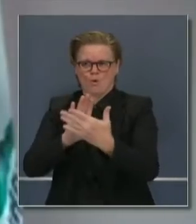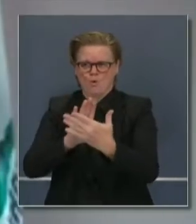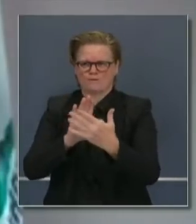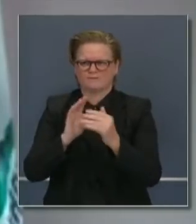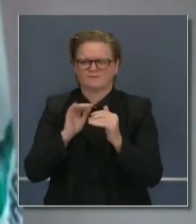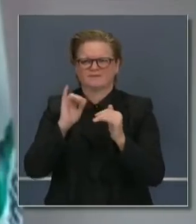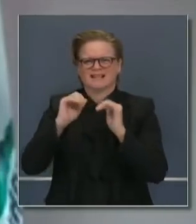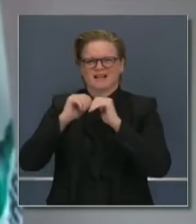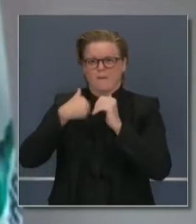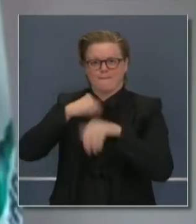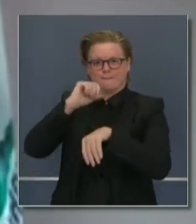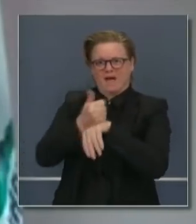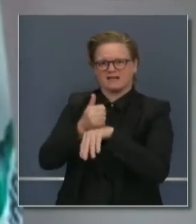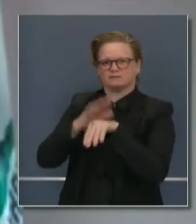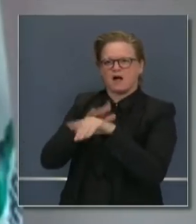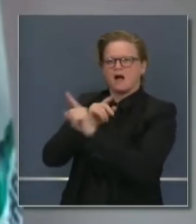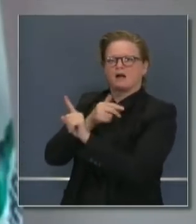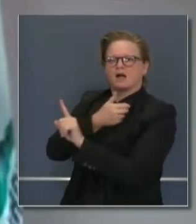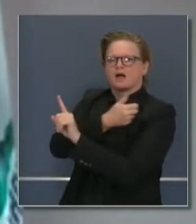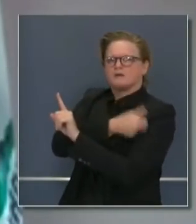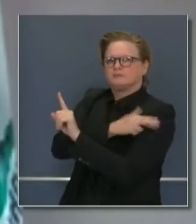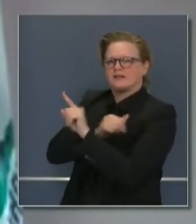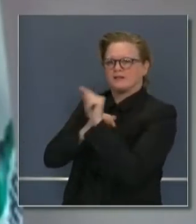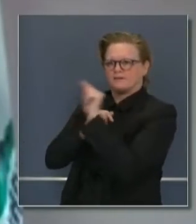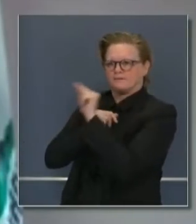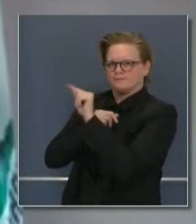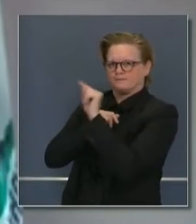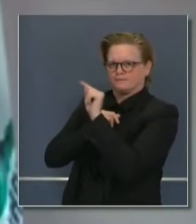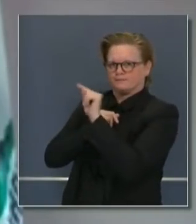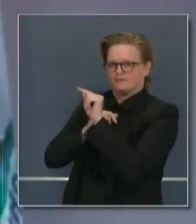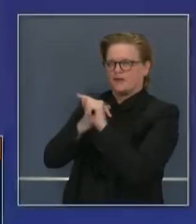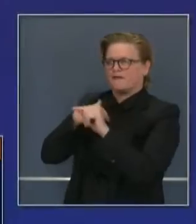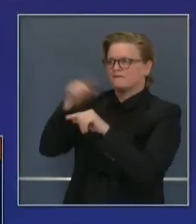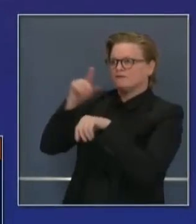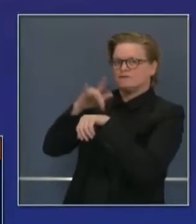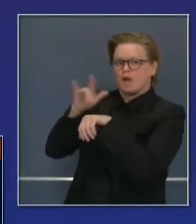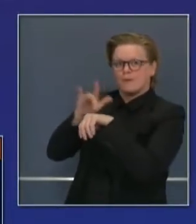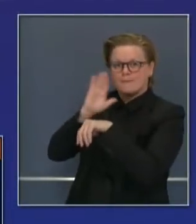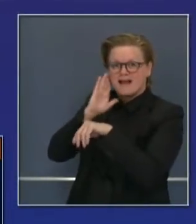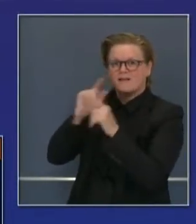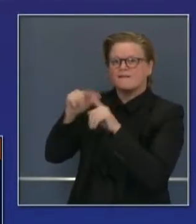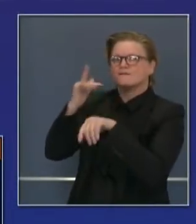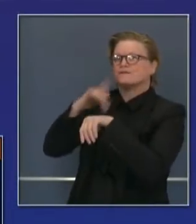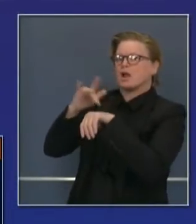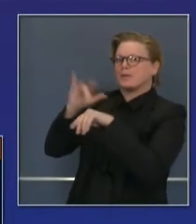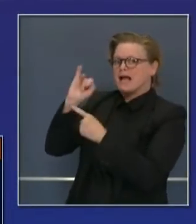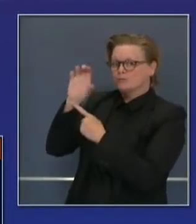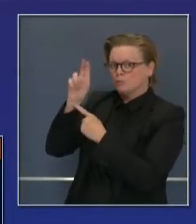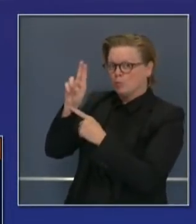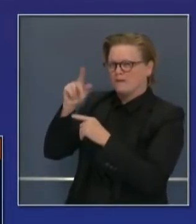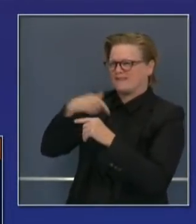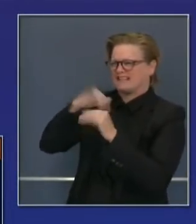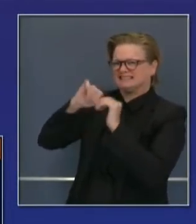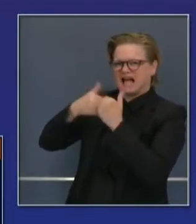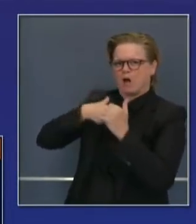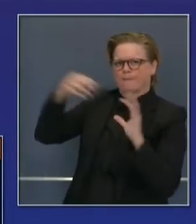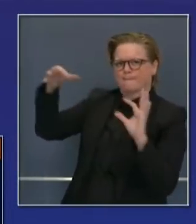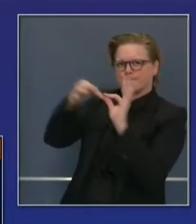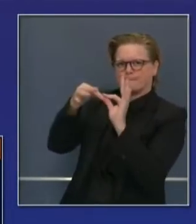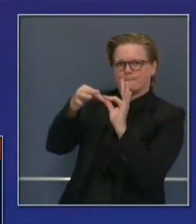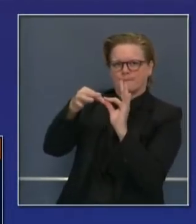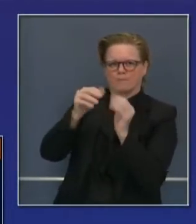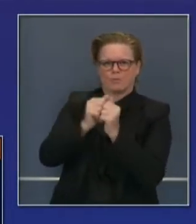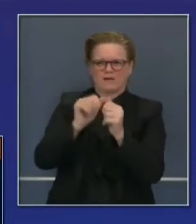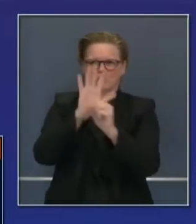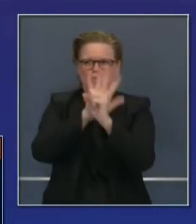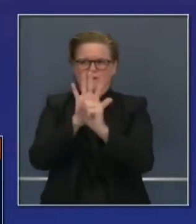and healthcare delivery systems work. When capacity can't be met within a specific county, we lean